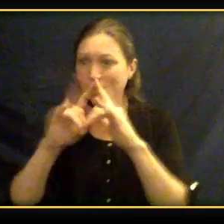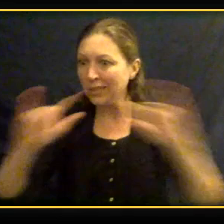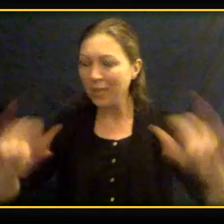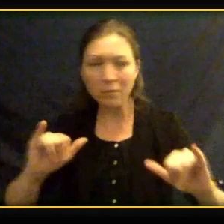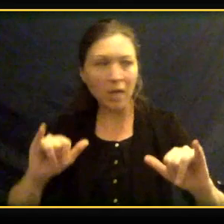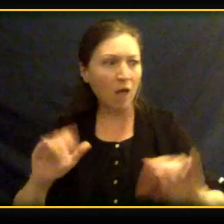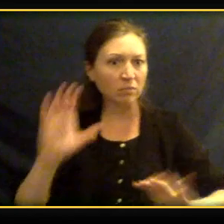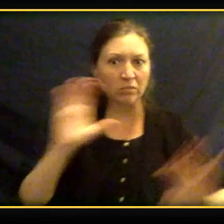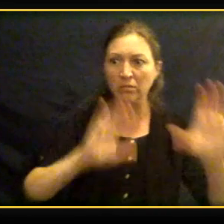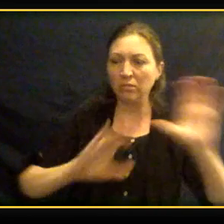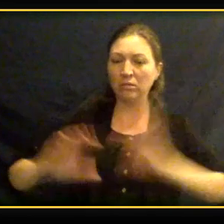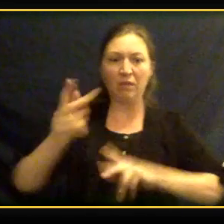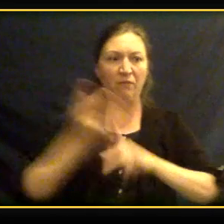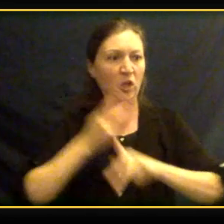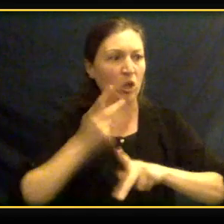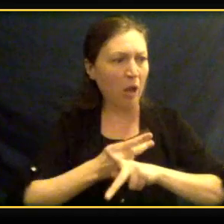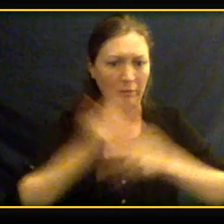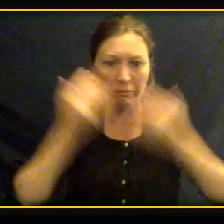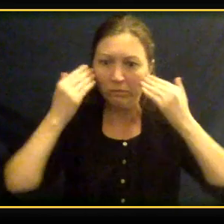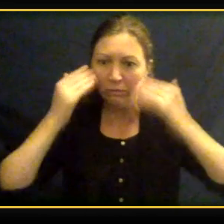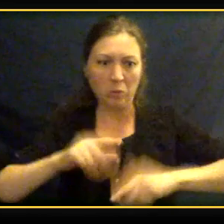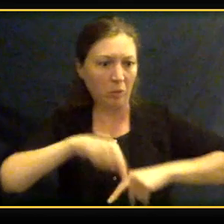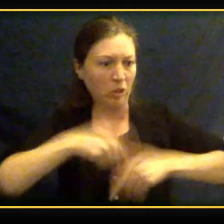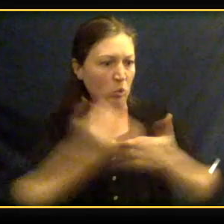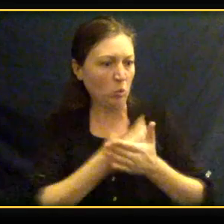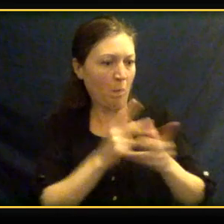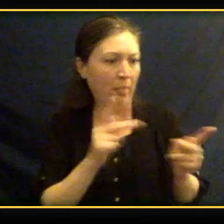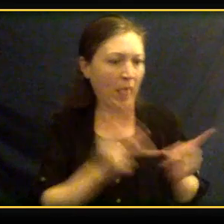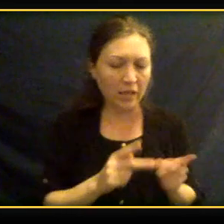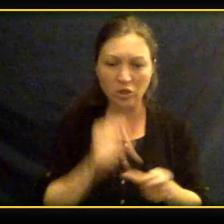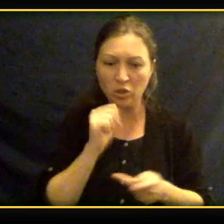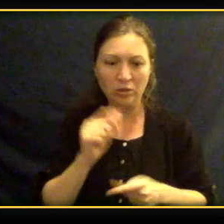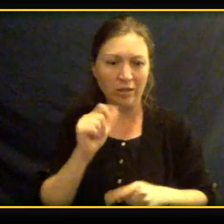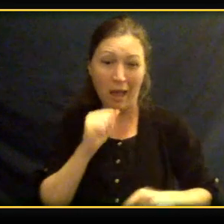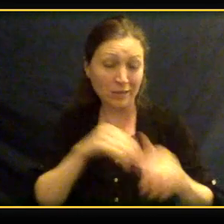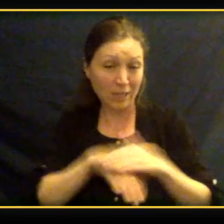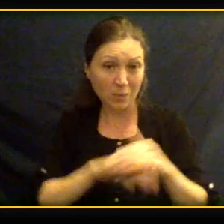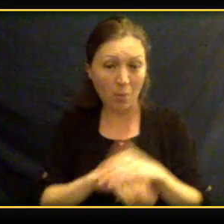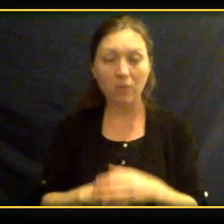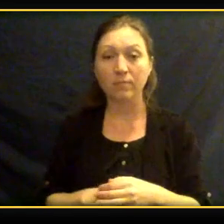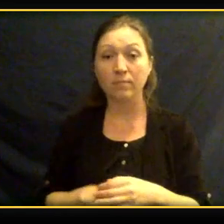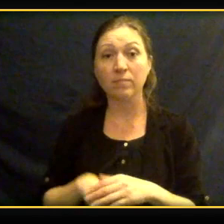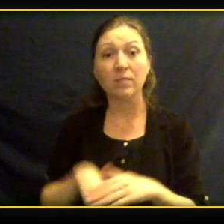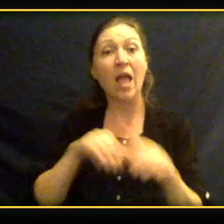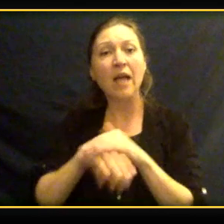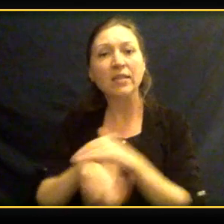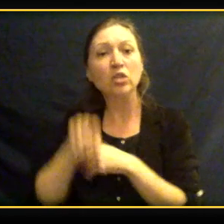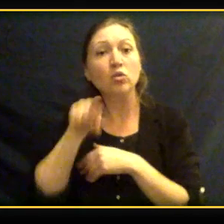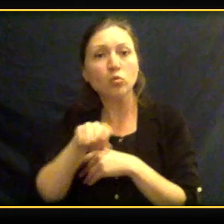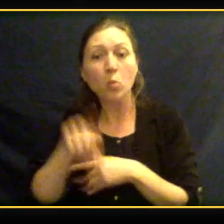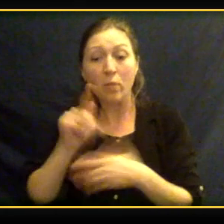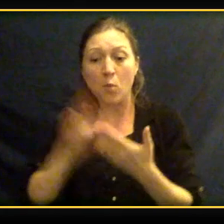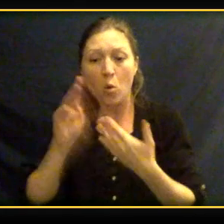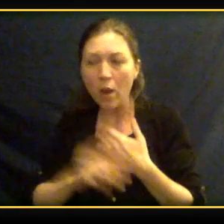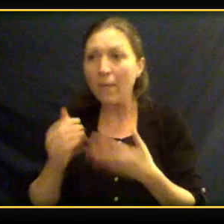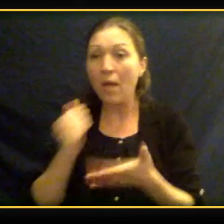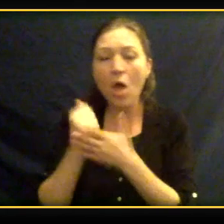often inaccessible place. Starkloff's Access U program gives students a map to help navigate this unfamiliar and